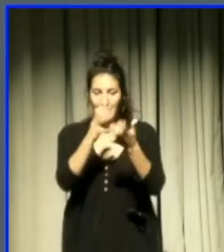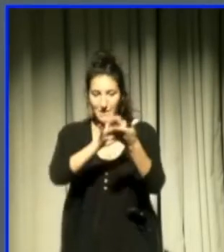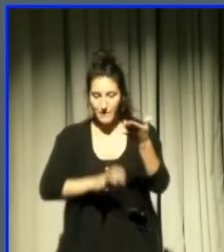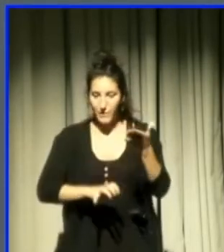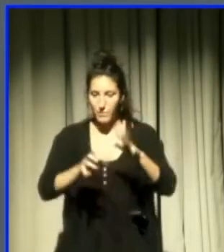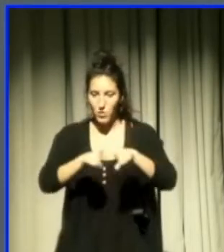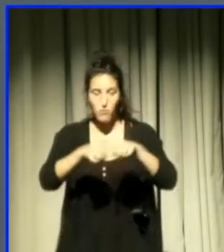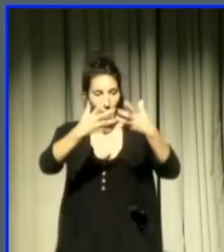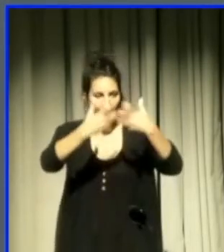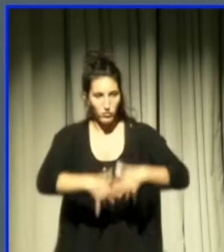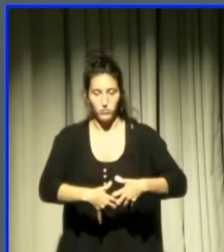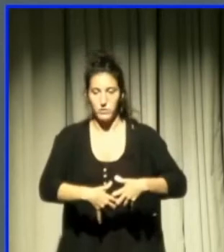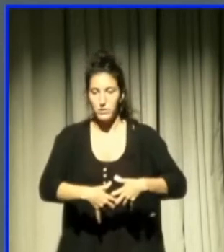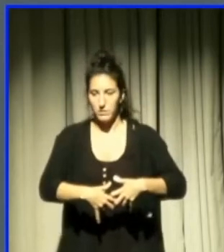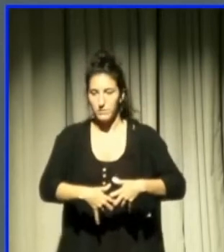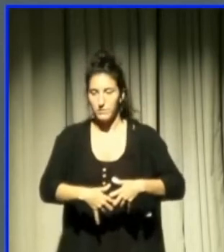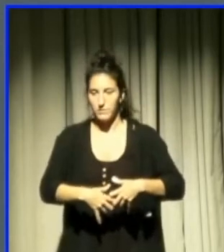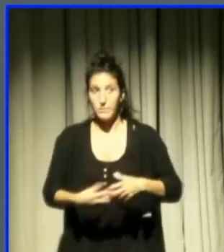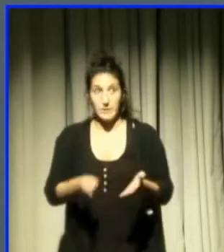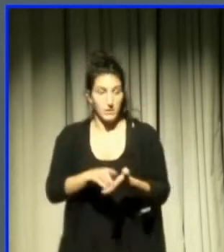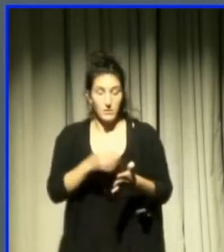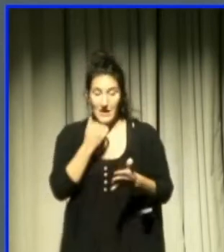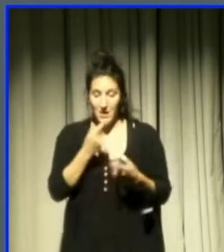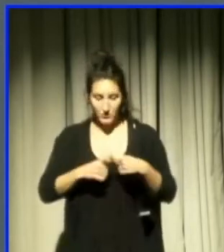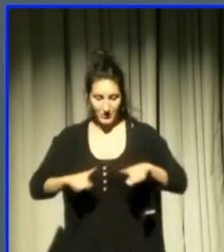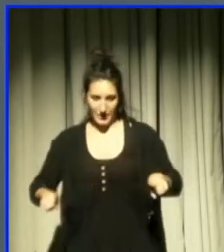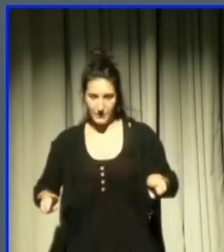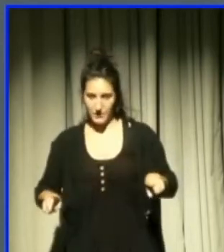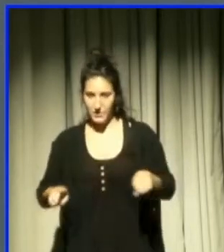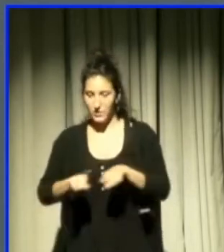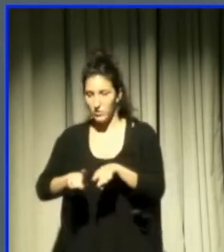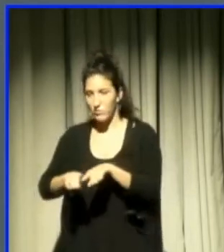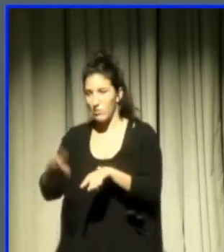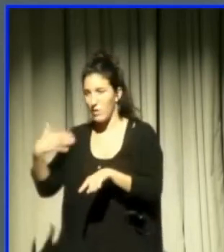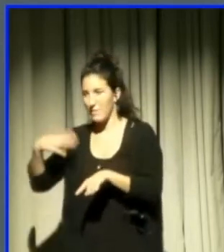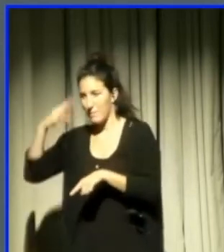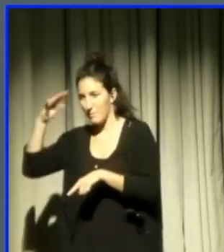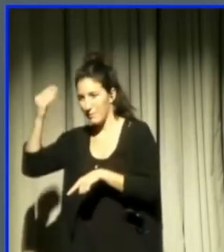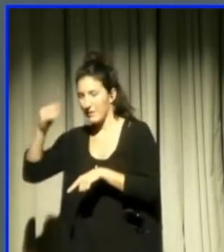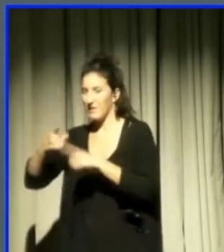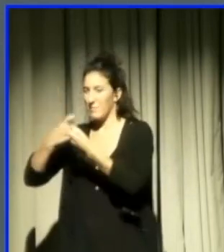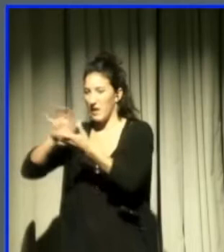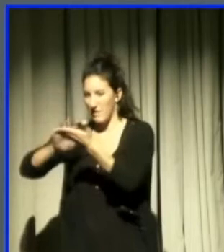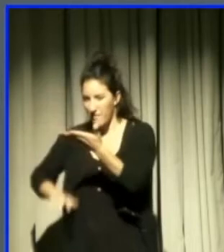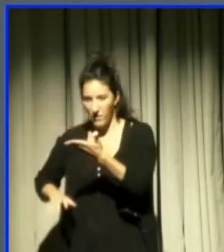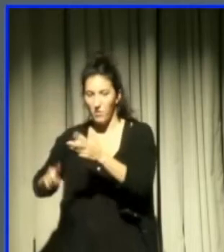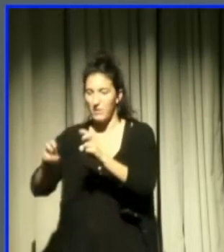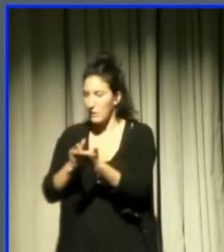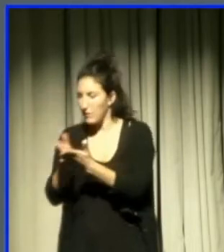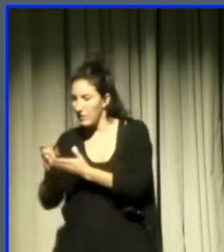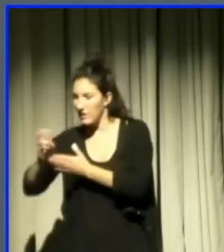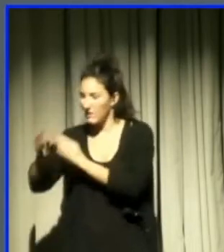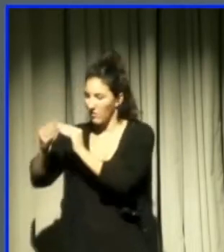again, something different from the old-fashioned way of doing trend reports and trend forecasting. So it's more short form, it's